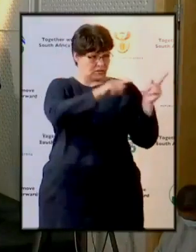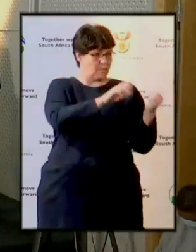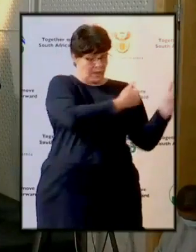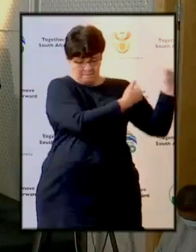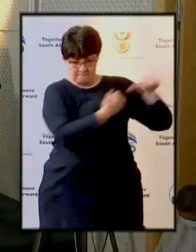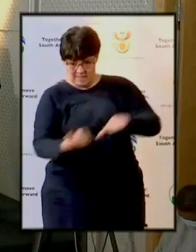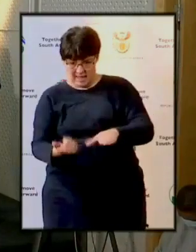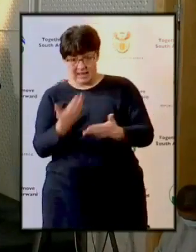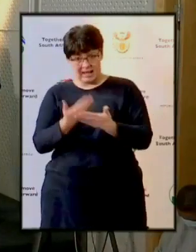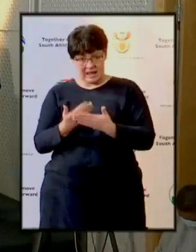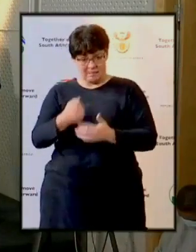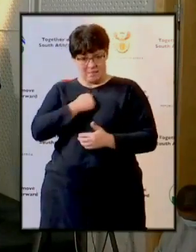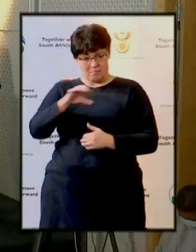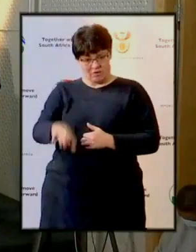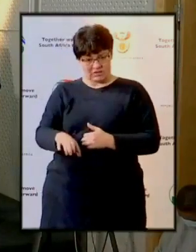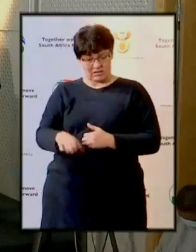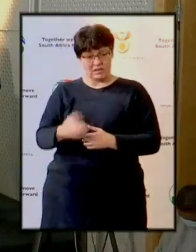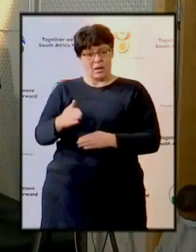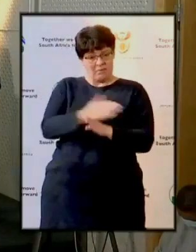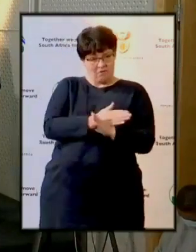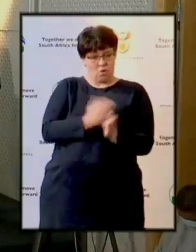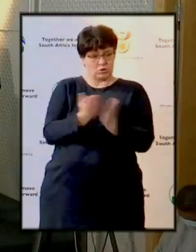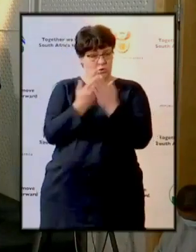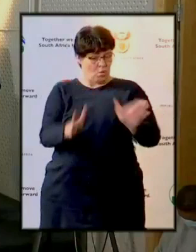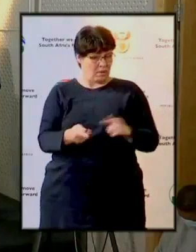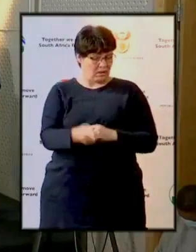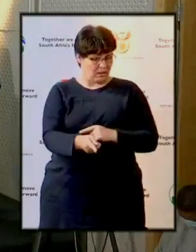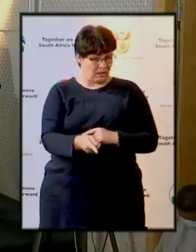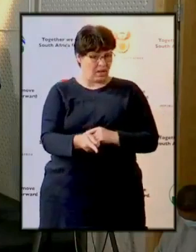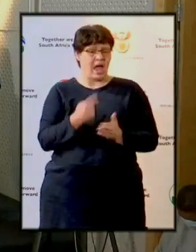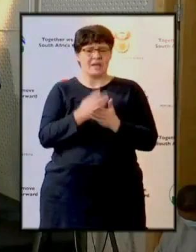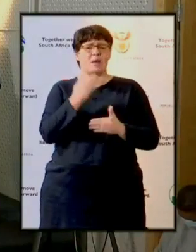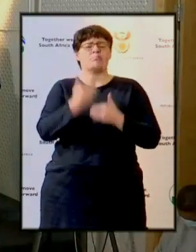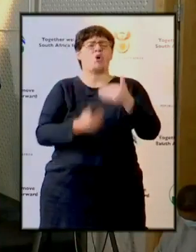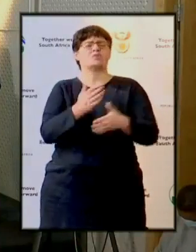back to their province before the opening of schools? And